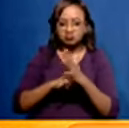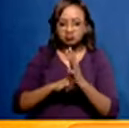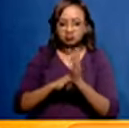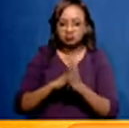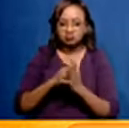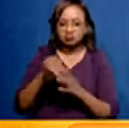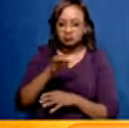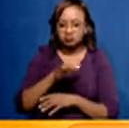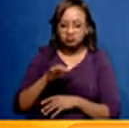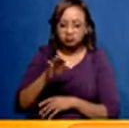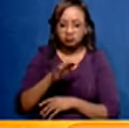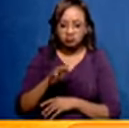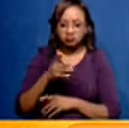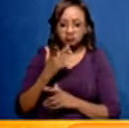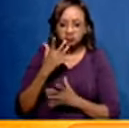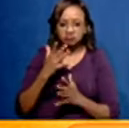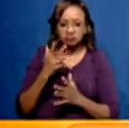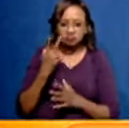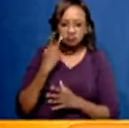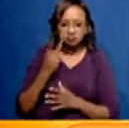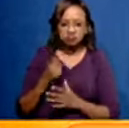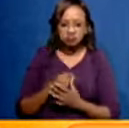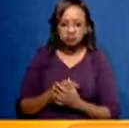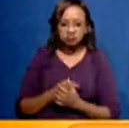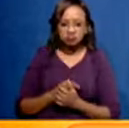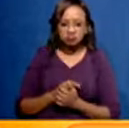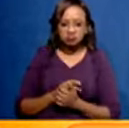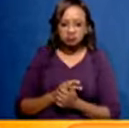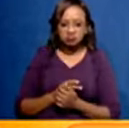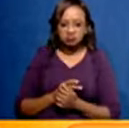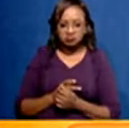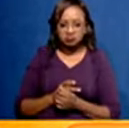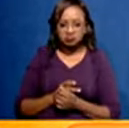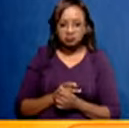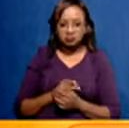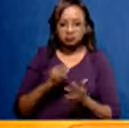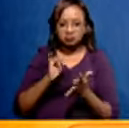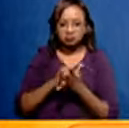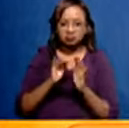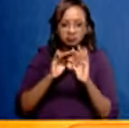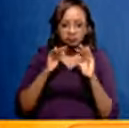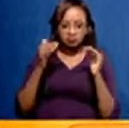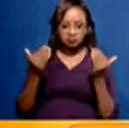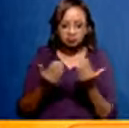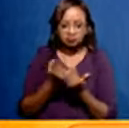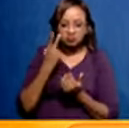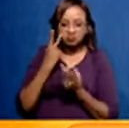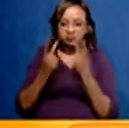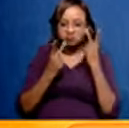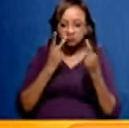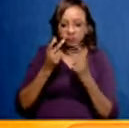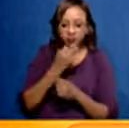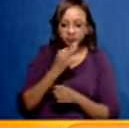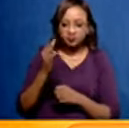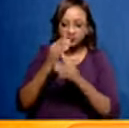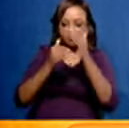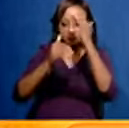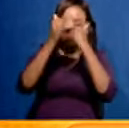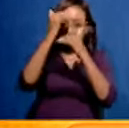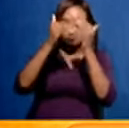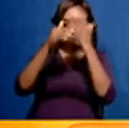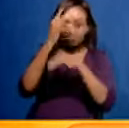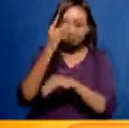also a testimony for the global vision of the university. Again, the vision of the university is to become